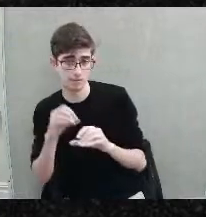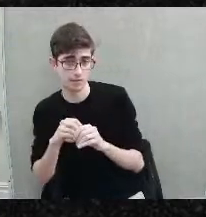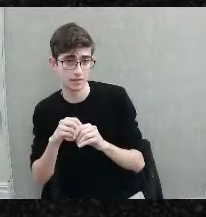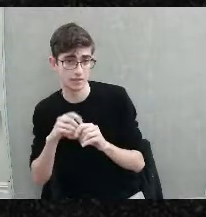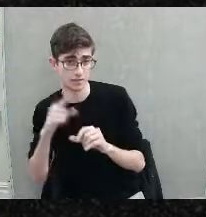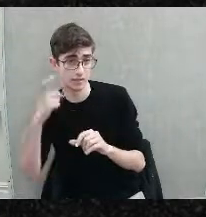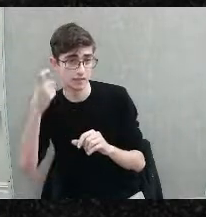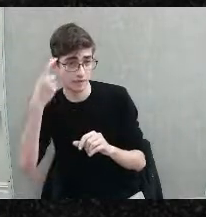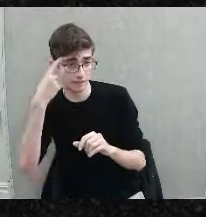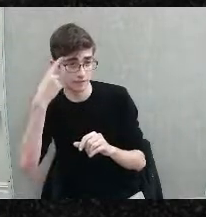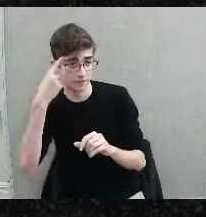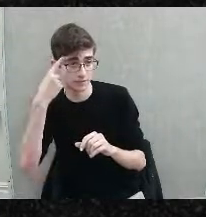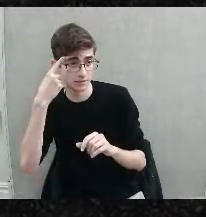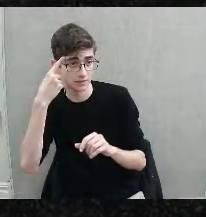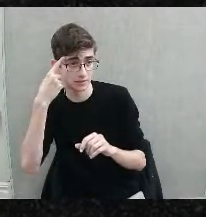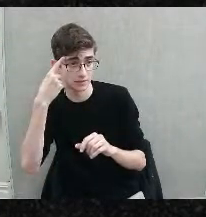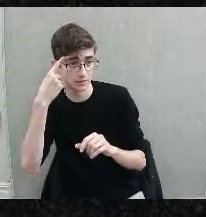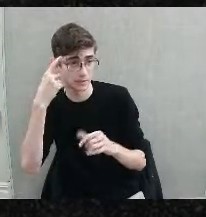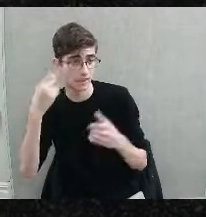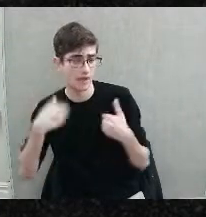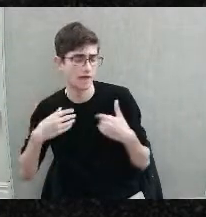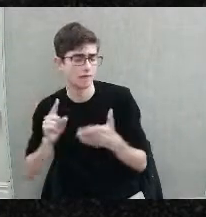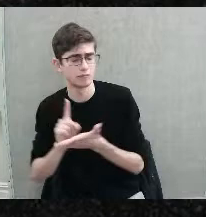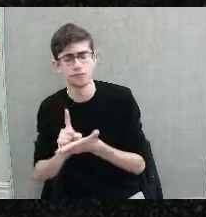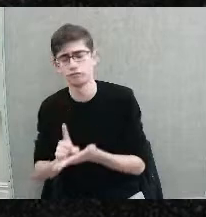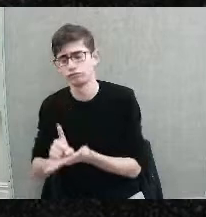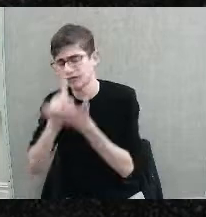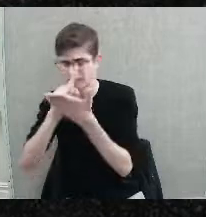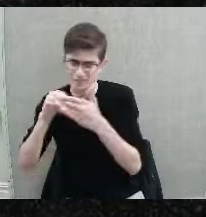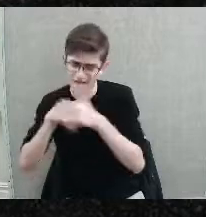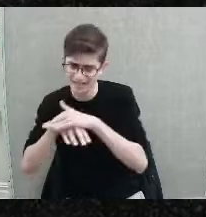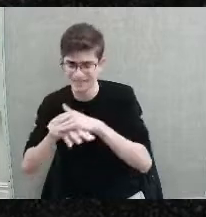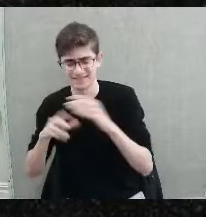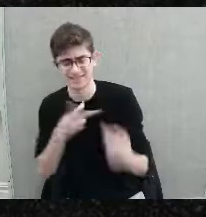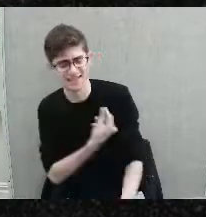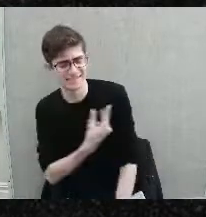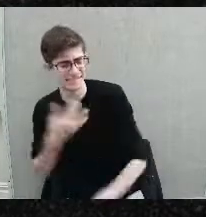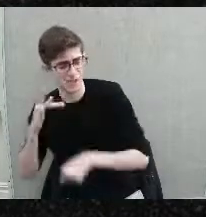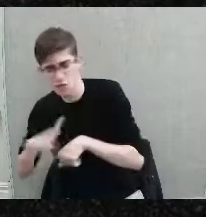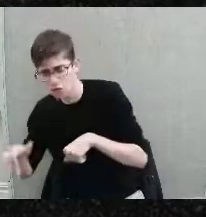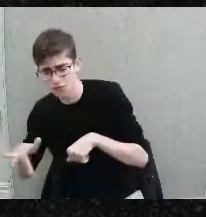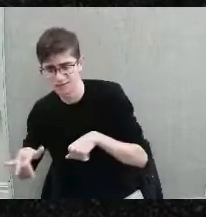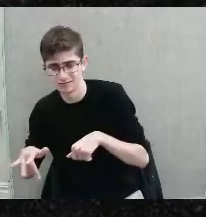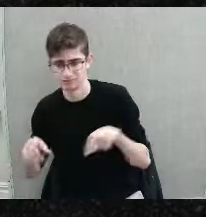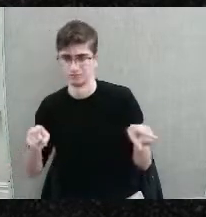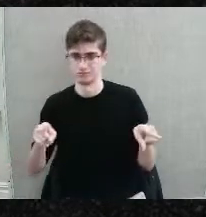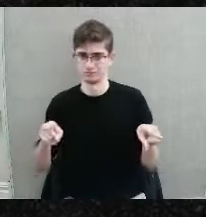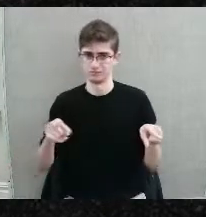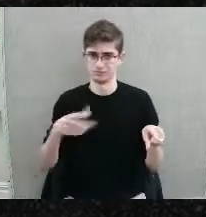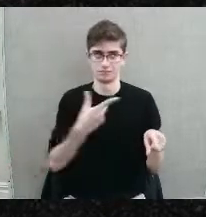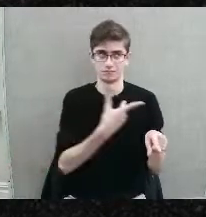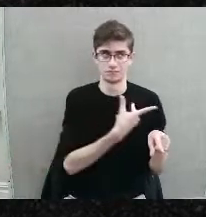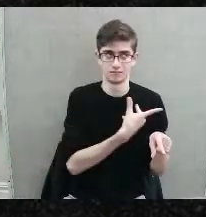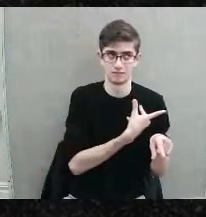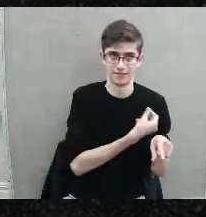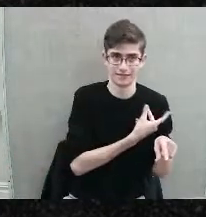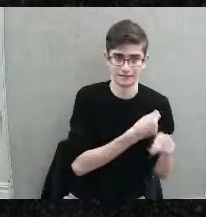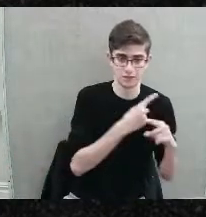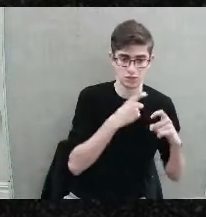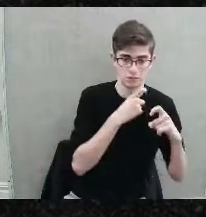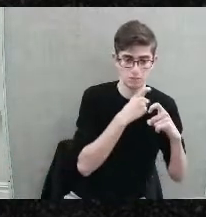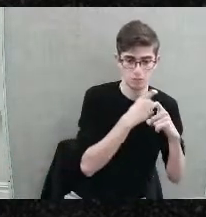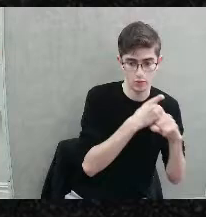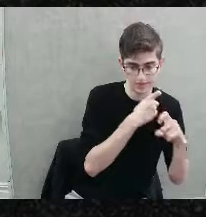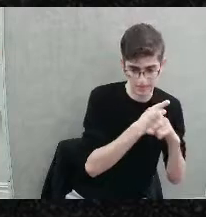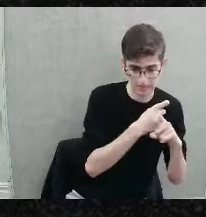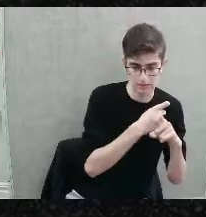authorities, had privileged access to vaccines. So they say vaccines are poison and we want to have them